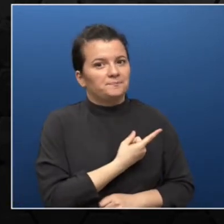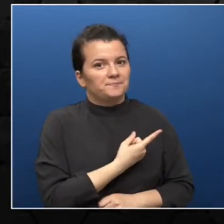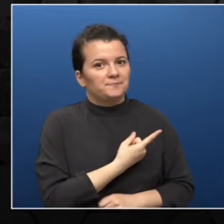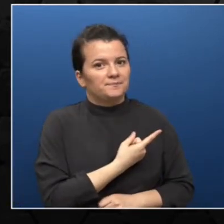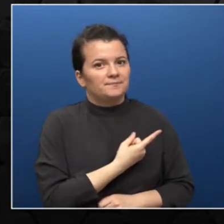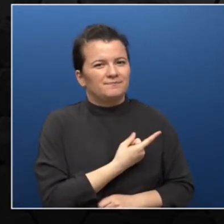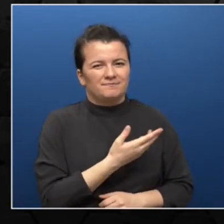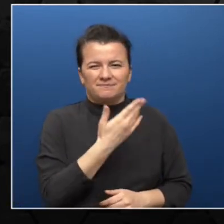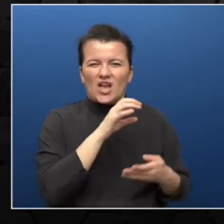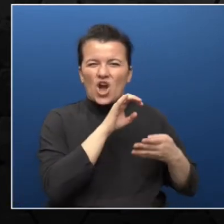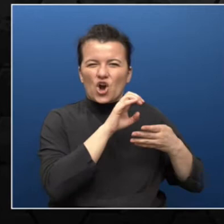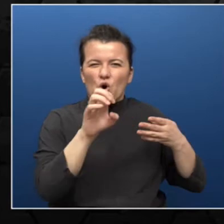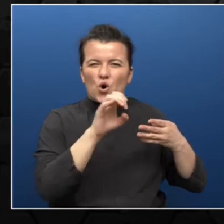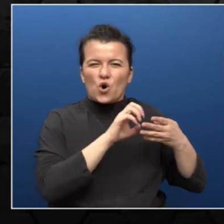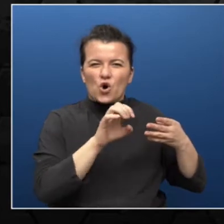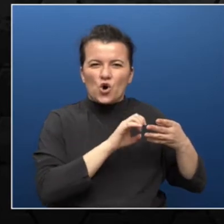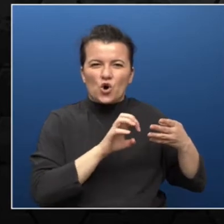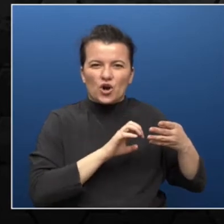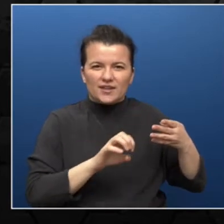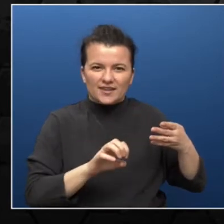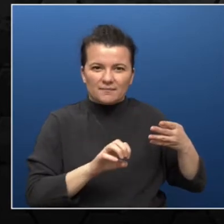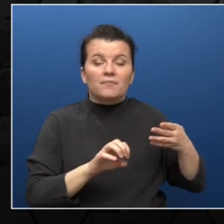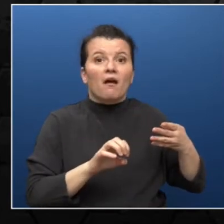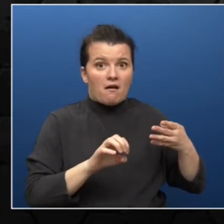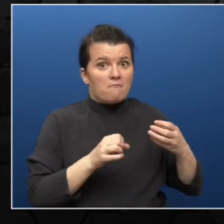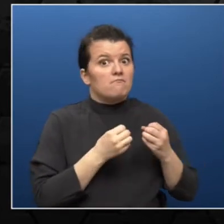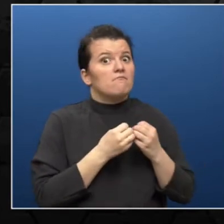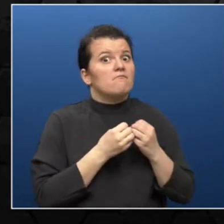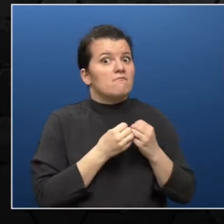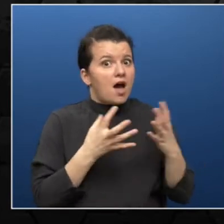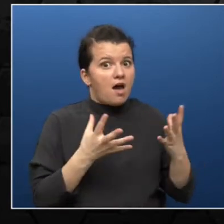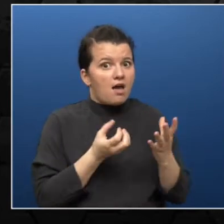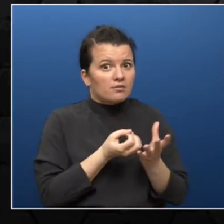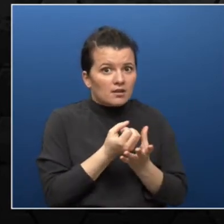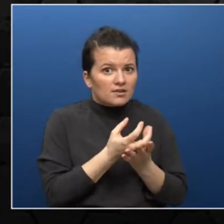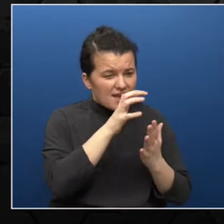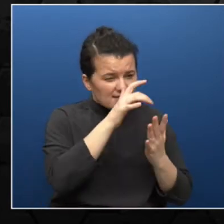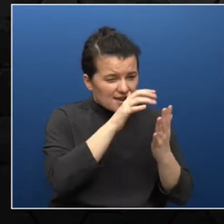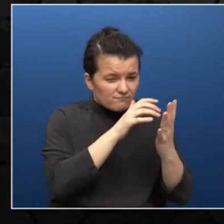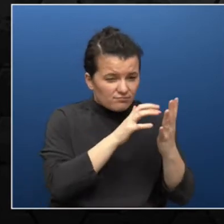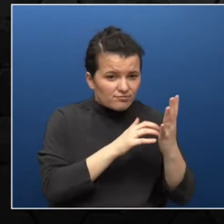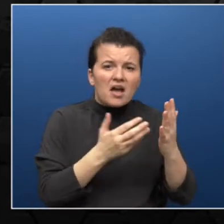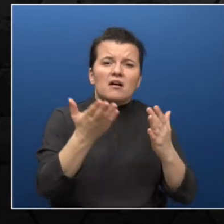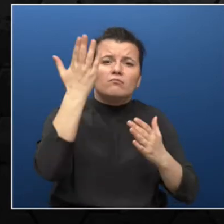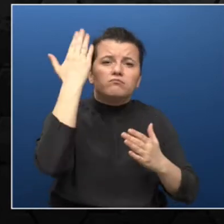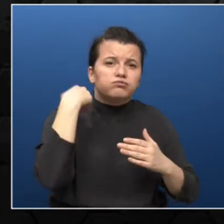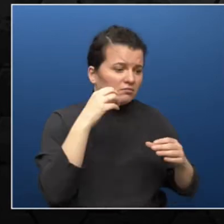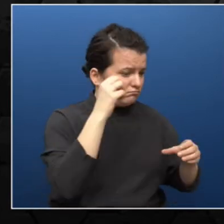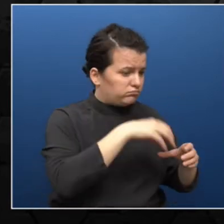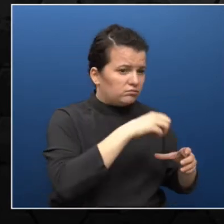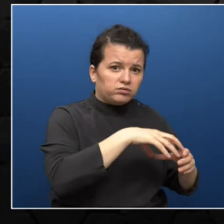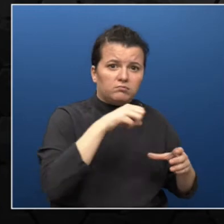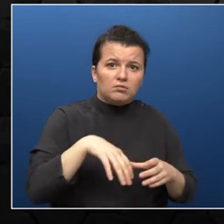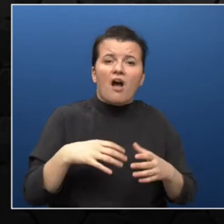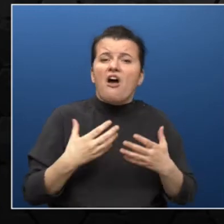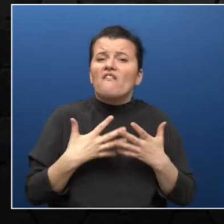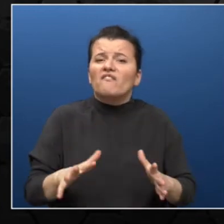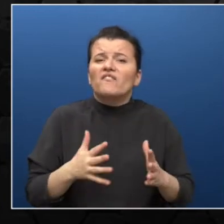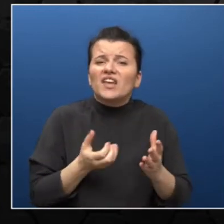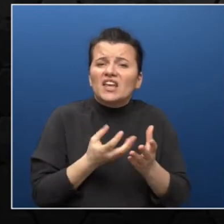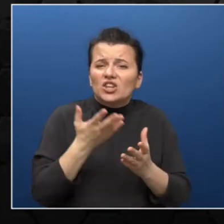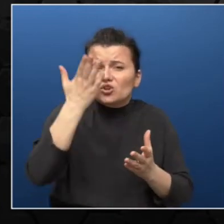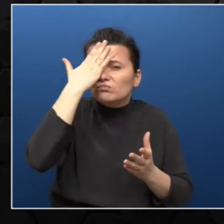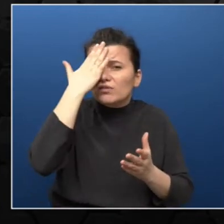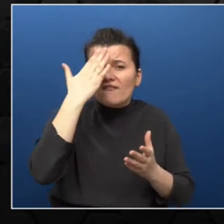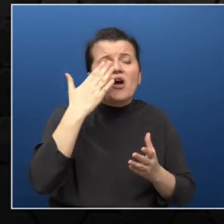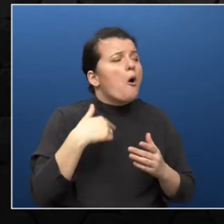would see that we had a lot of data that we already had that we could use for